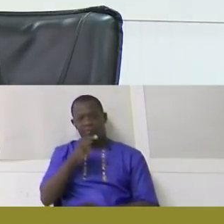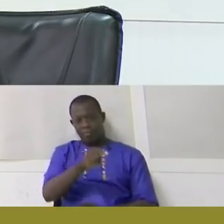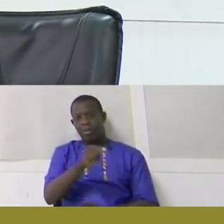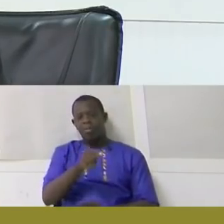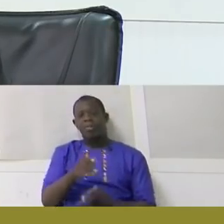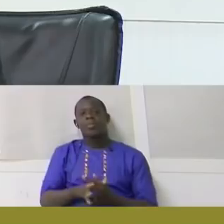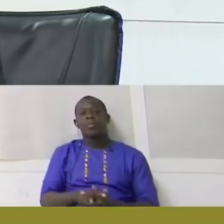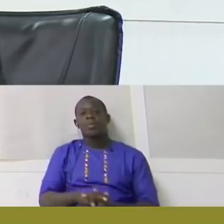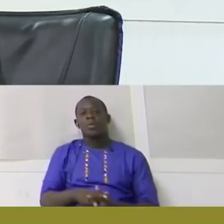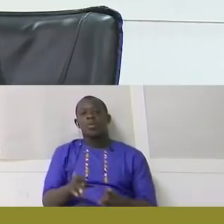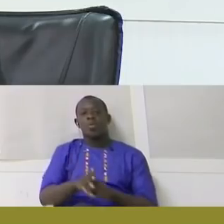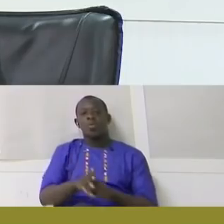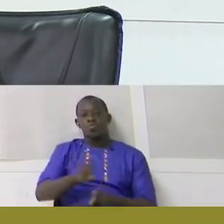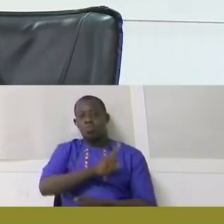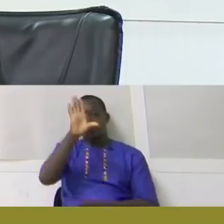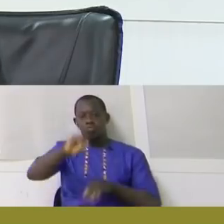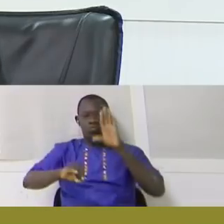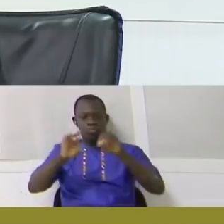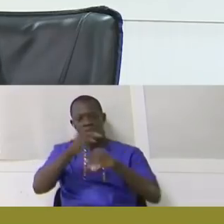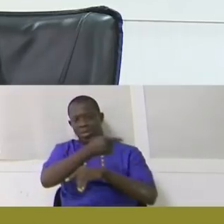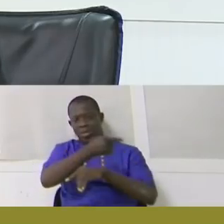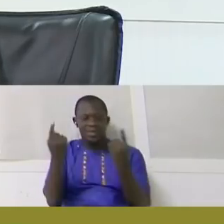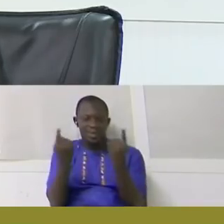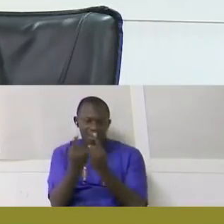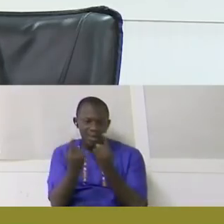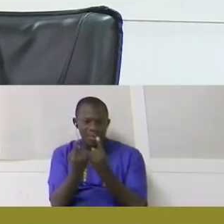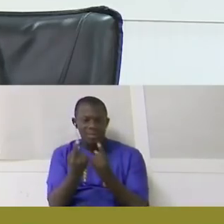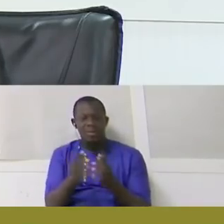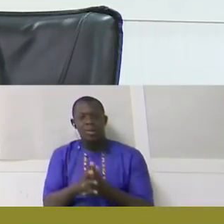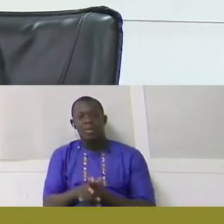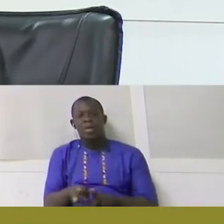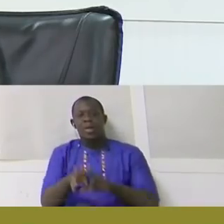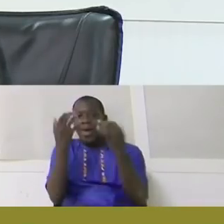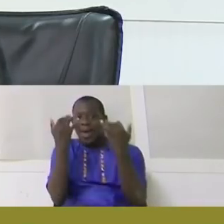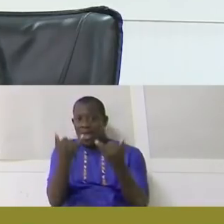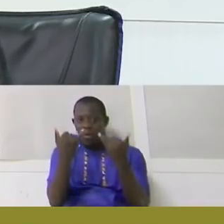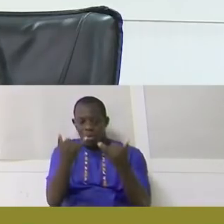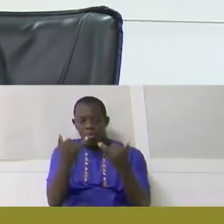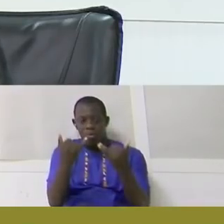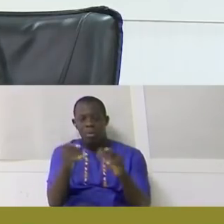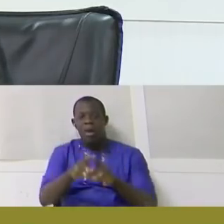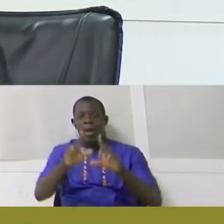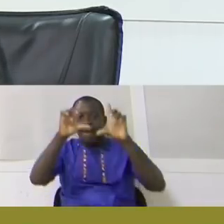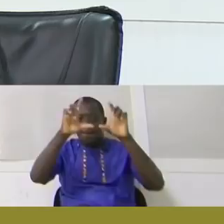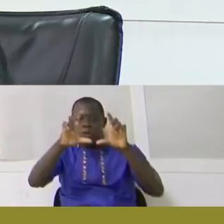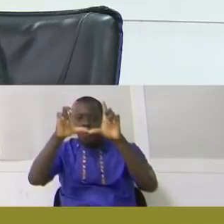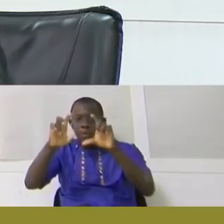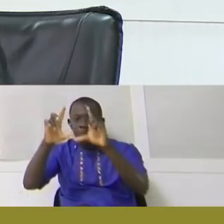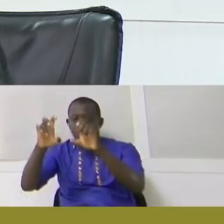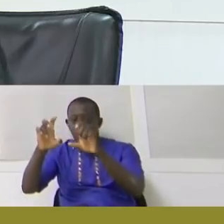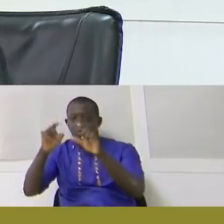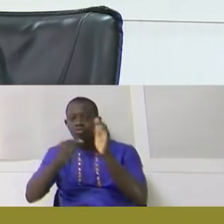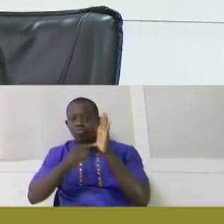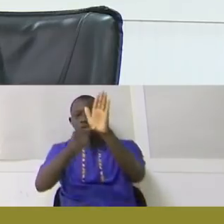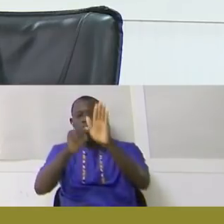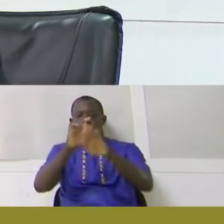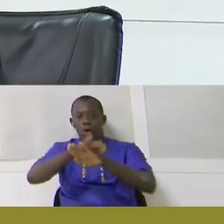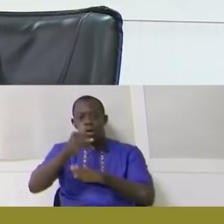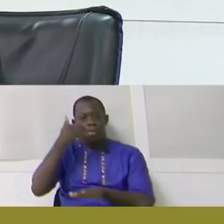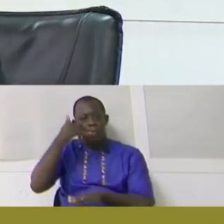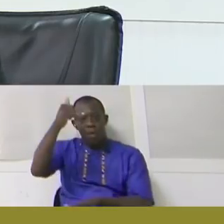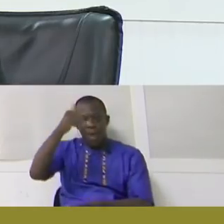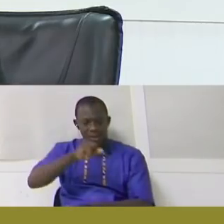us. Ñu ñoko dé def. We are the ones that do it. Fim nekani natali ma won si mobile am